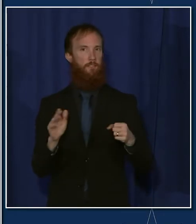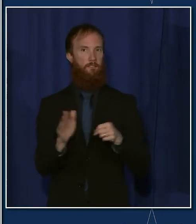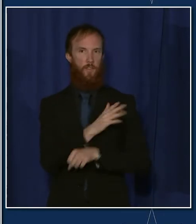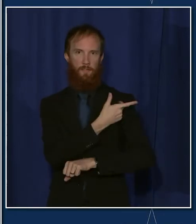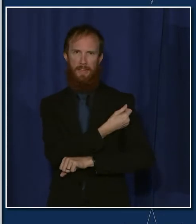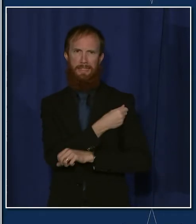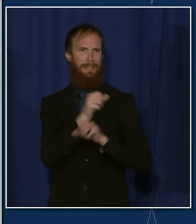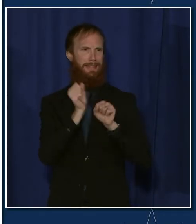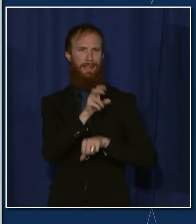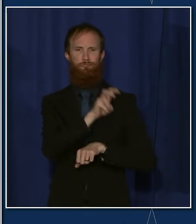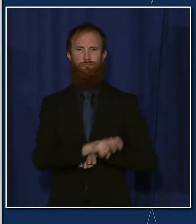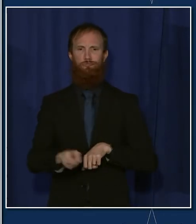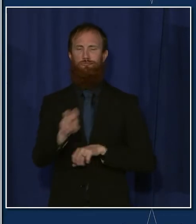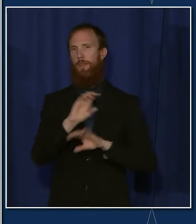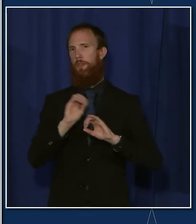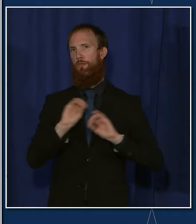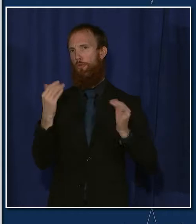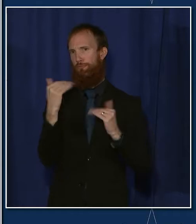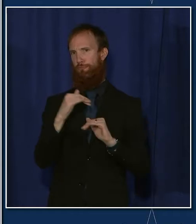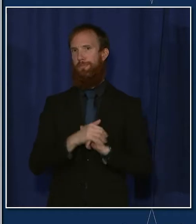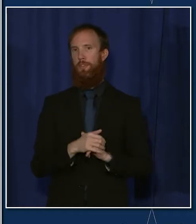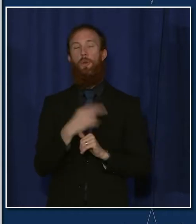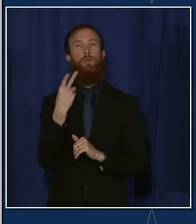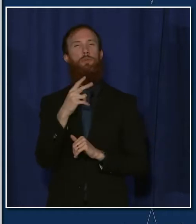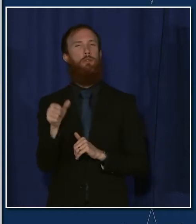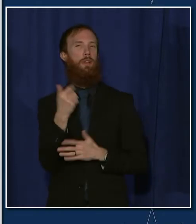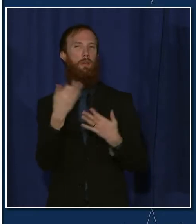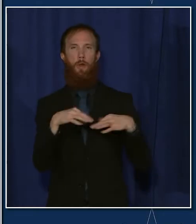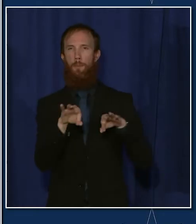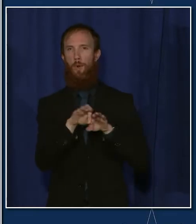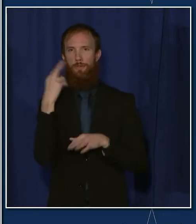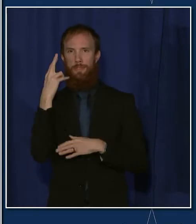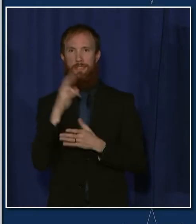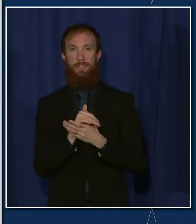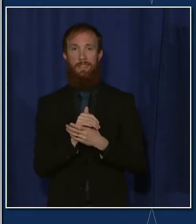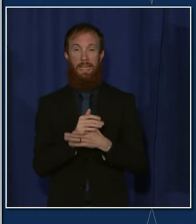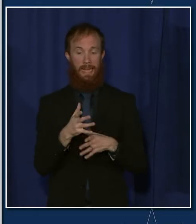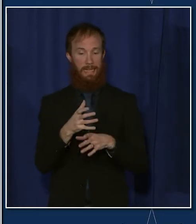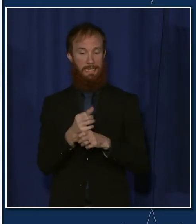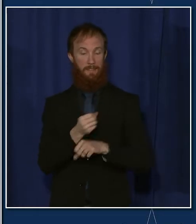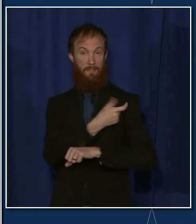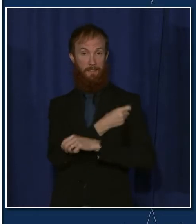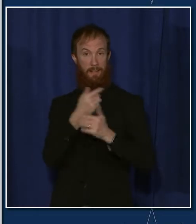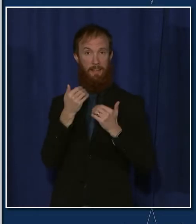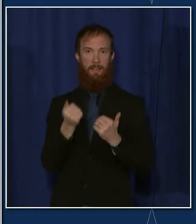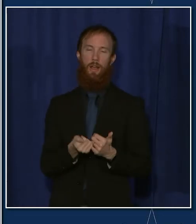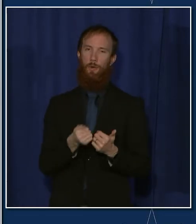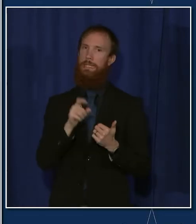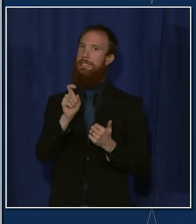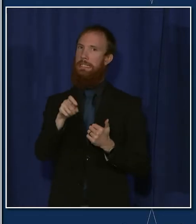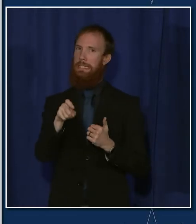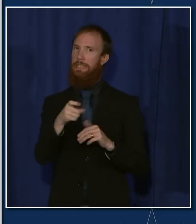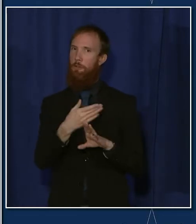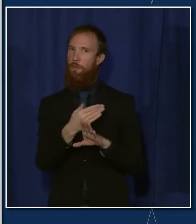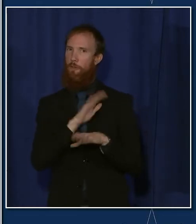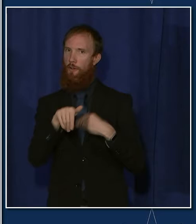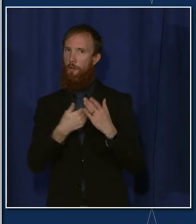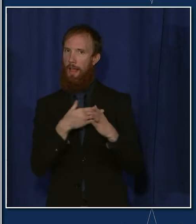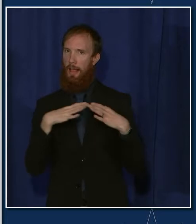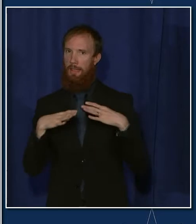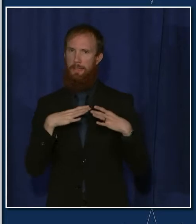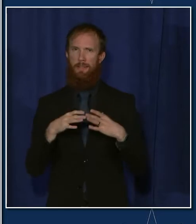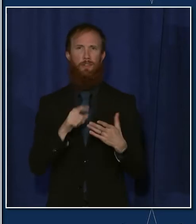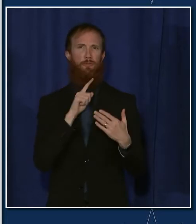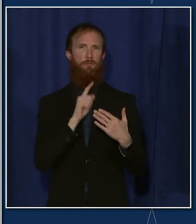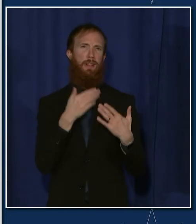other reasons, obviously beyond health. And getting vaccinated right now is what we need in time for the holidays. So pleased with